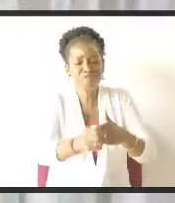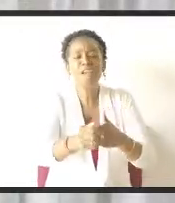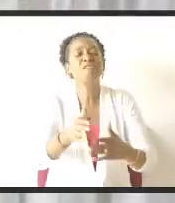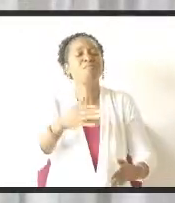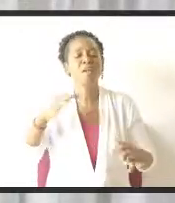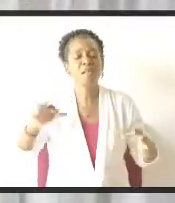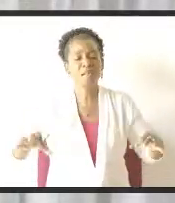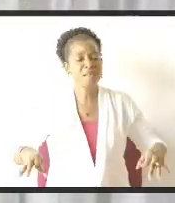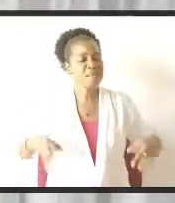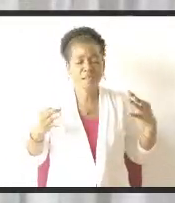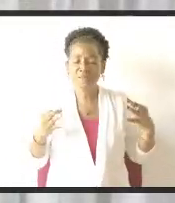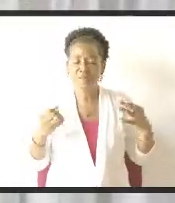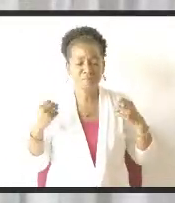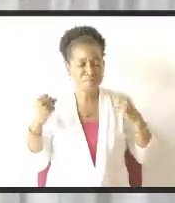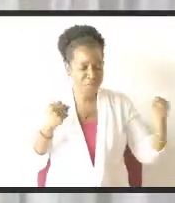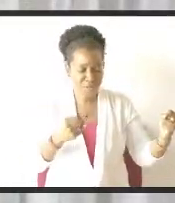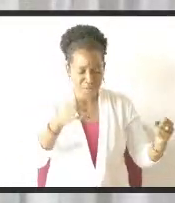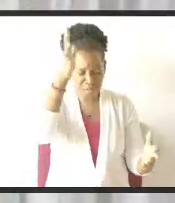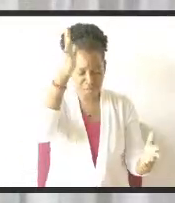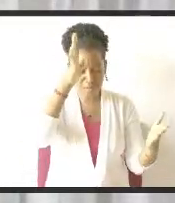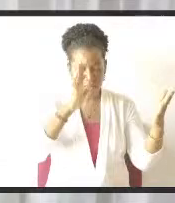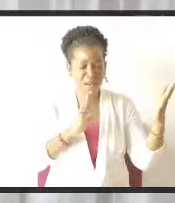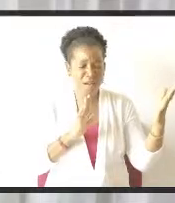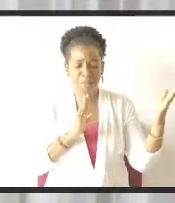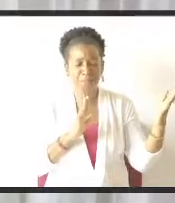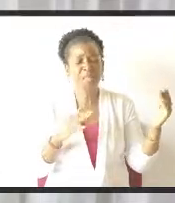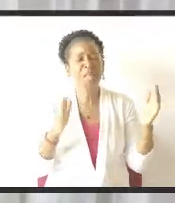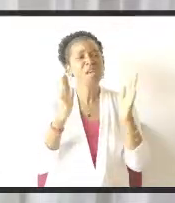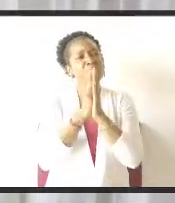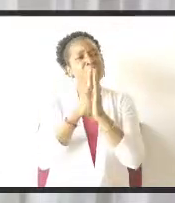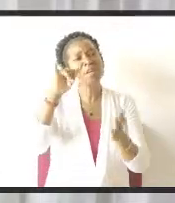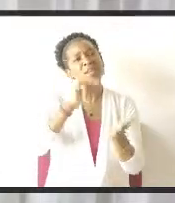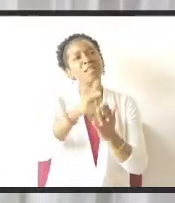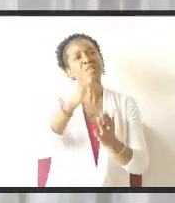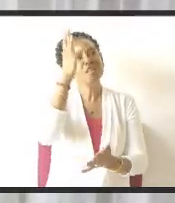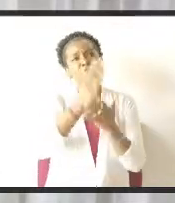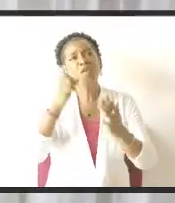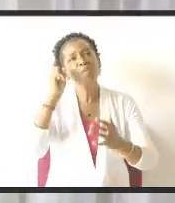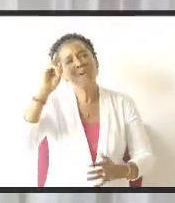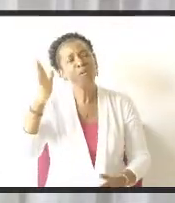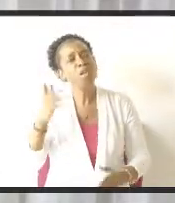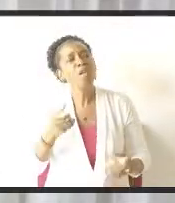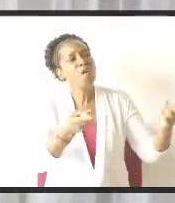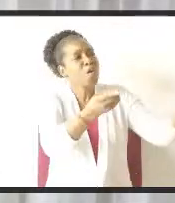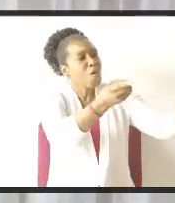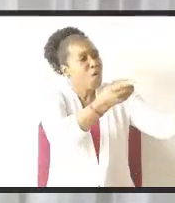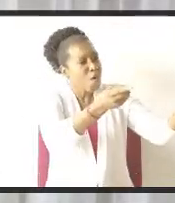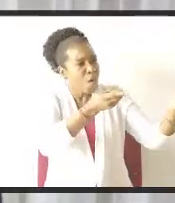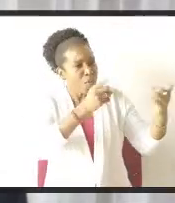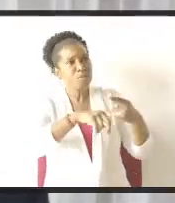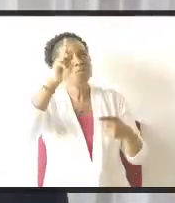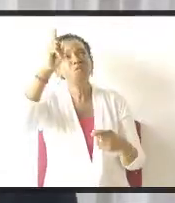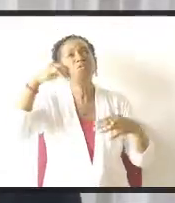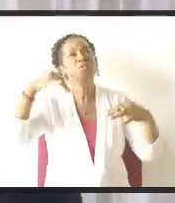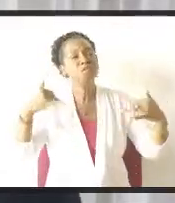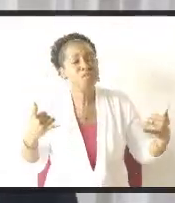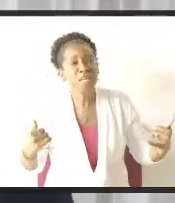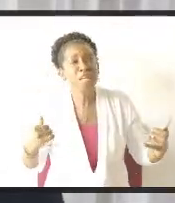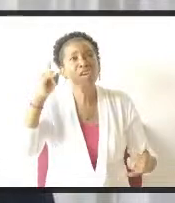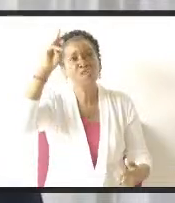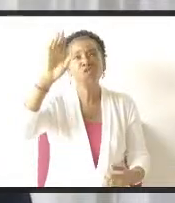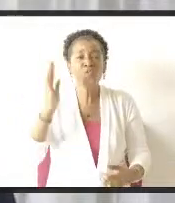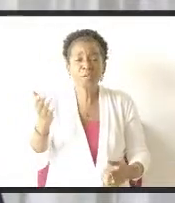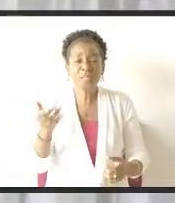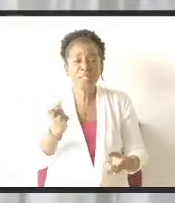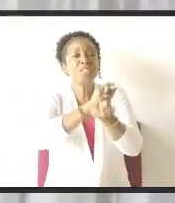Almighty God, I pray that someone will come forth and you will change your life, Almighty God. They will never